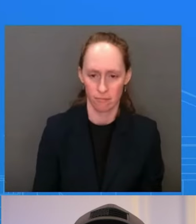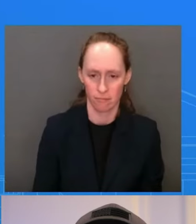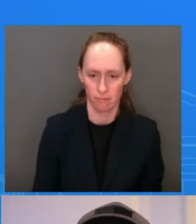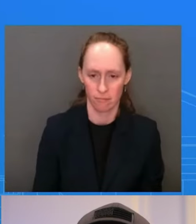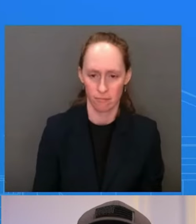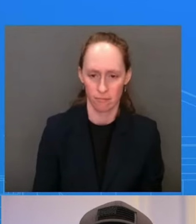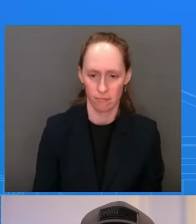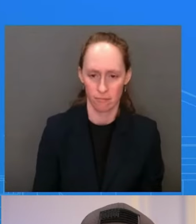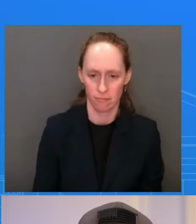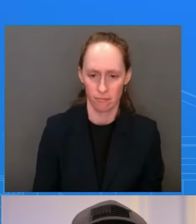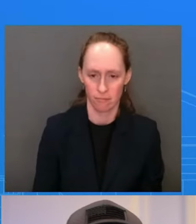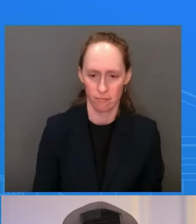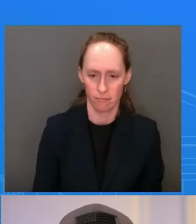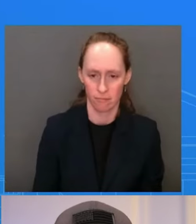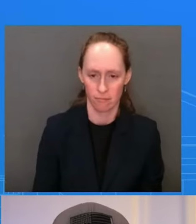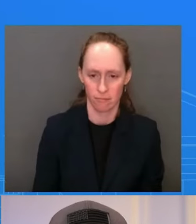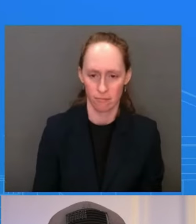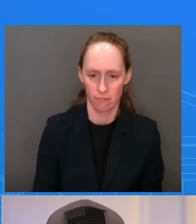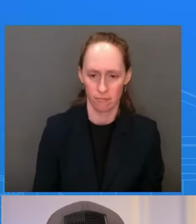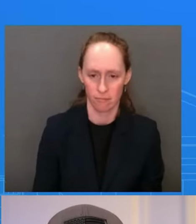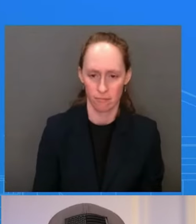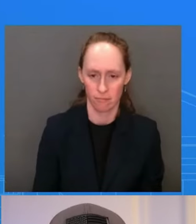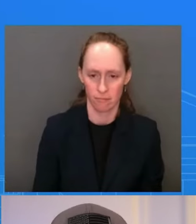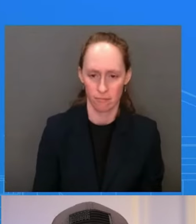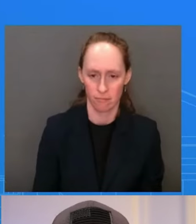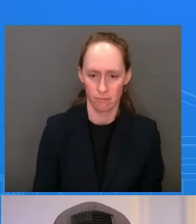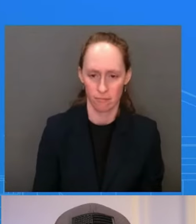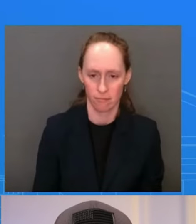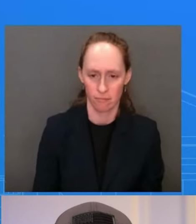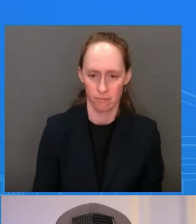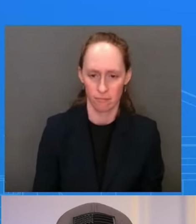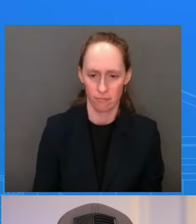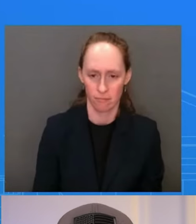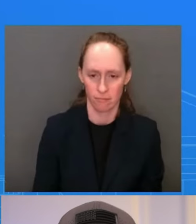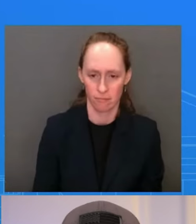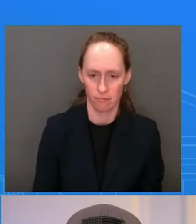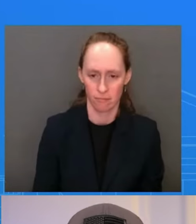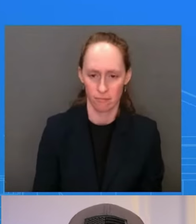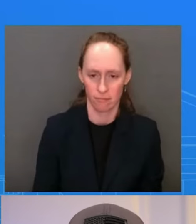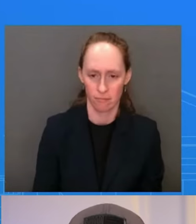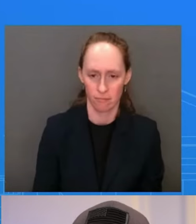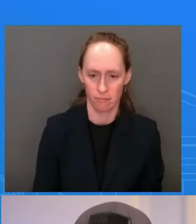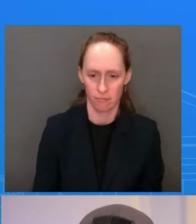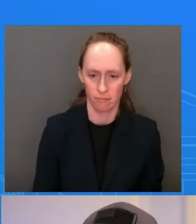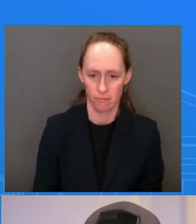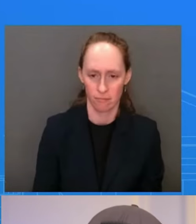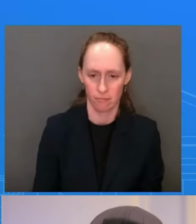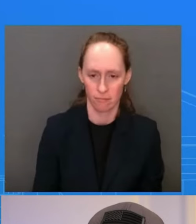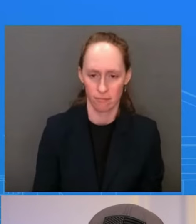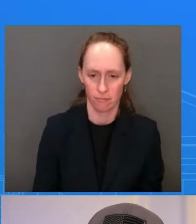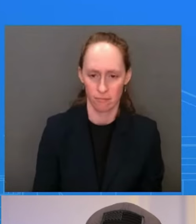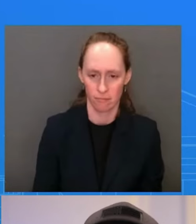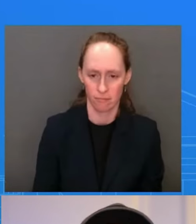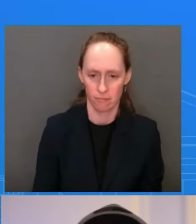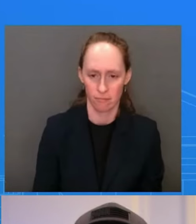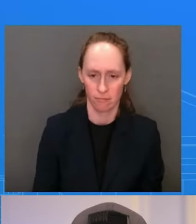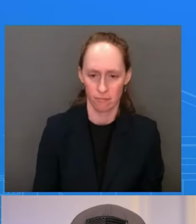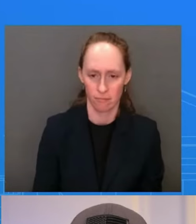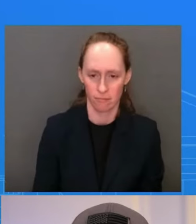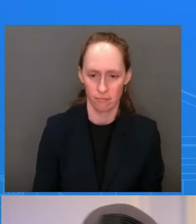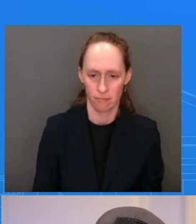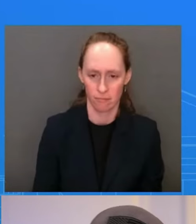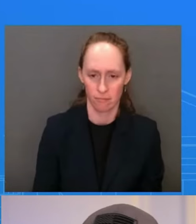down below. The question of the day is, do you think Joe Biden will survive another 4 years in office? Like, literally survive? Let me know in the